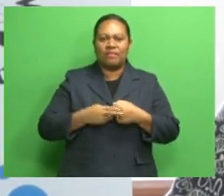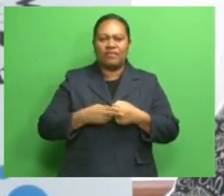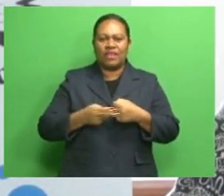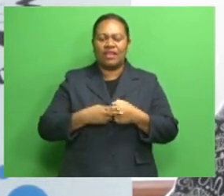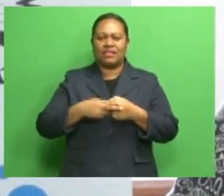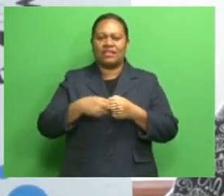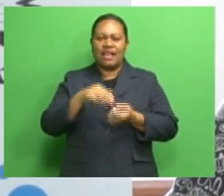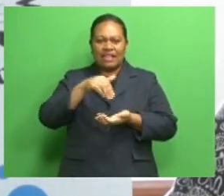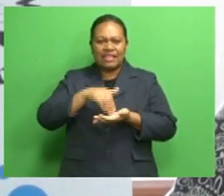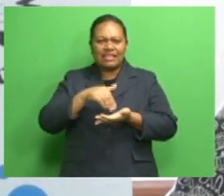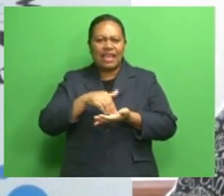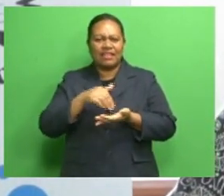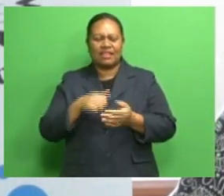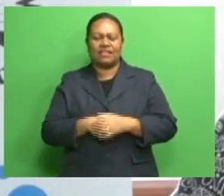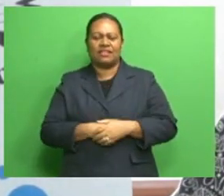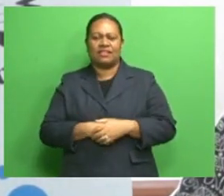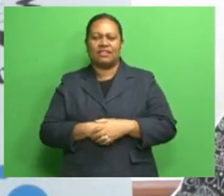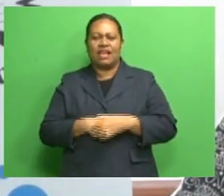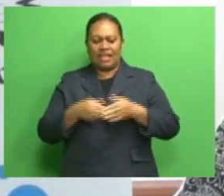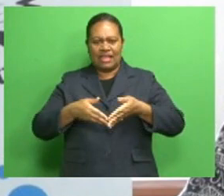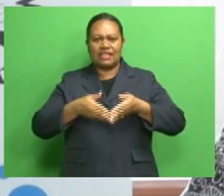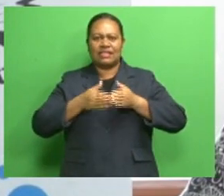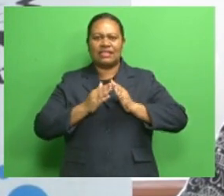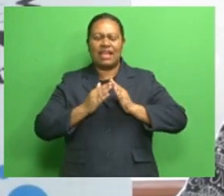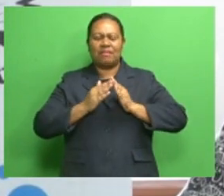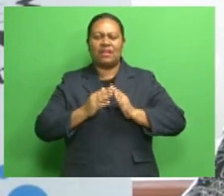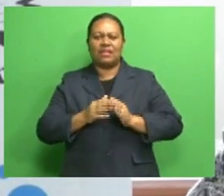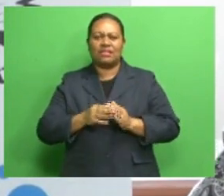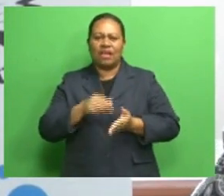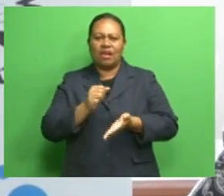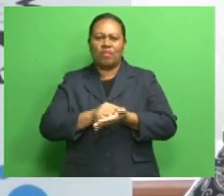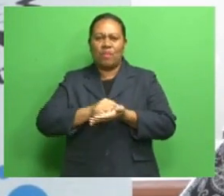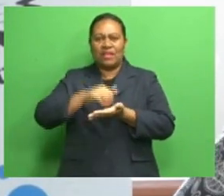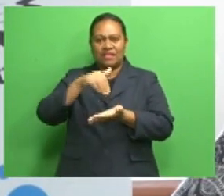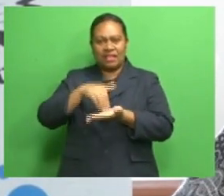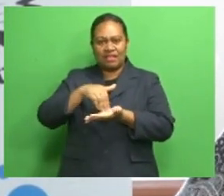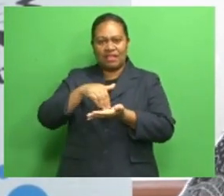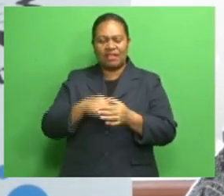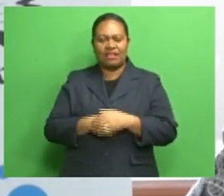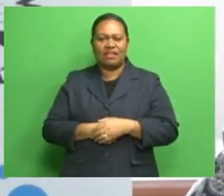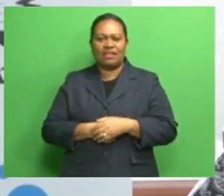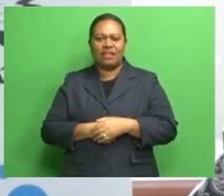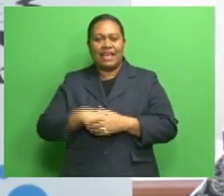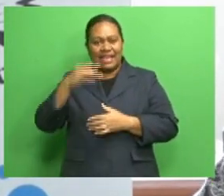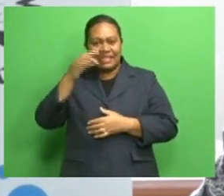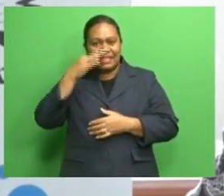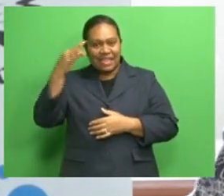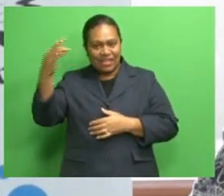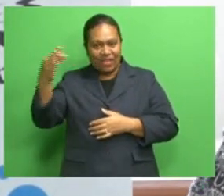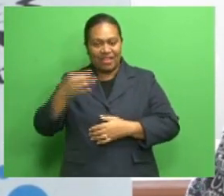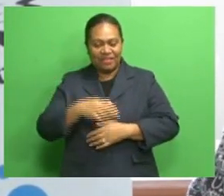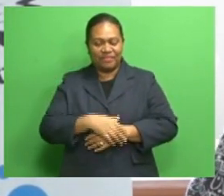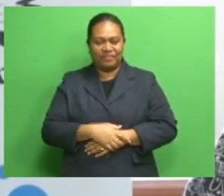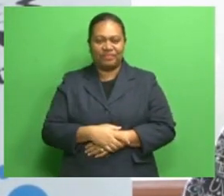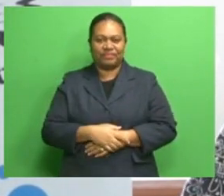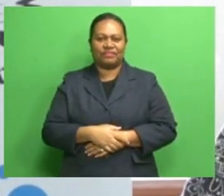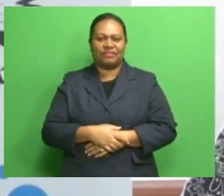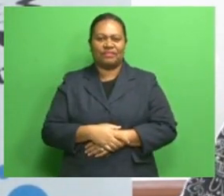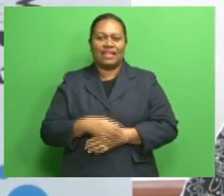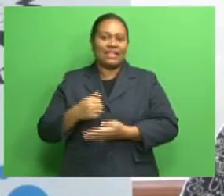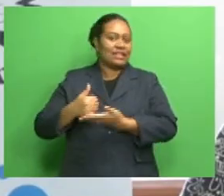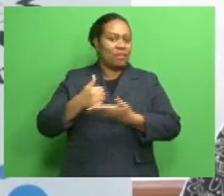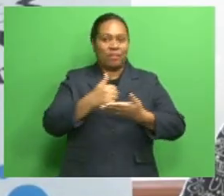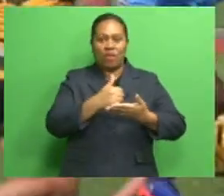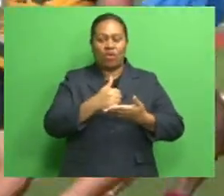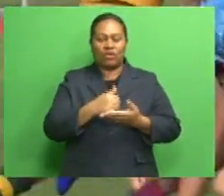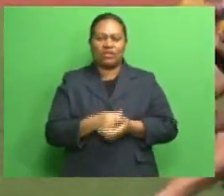key staff, establishing a training centre in Singatoga, supporting